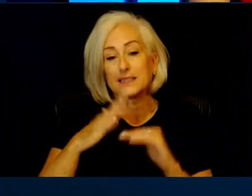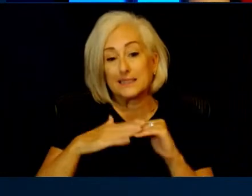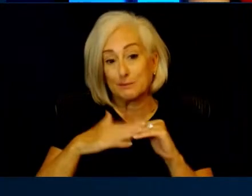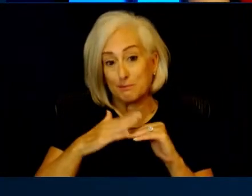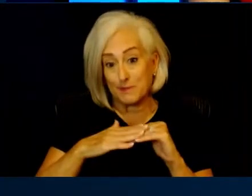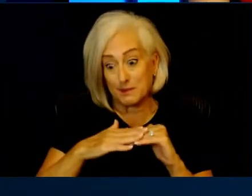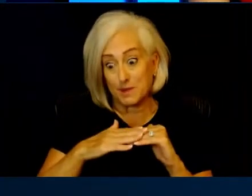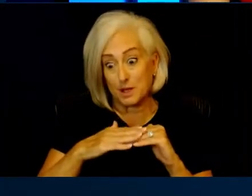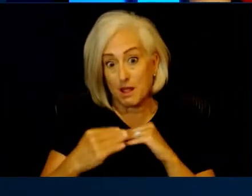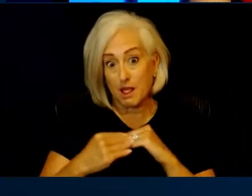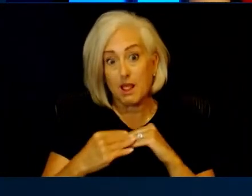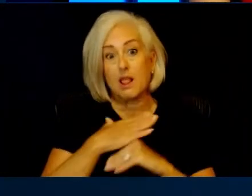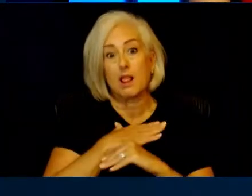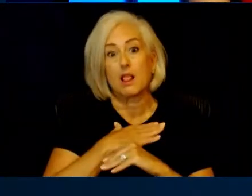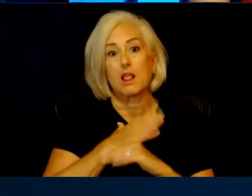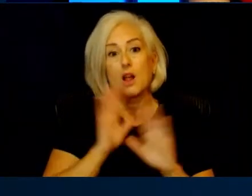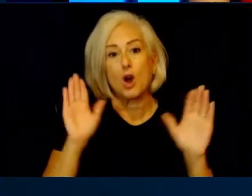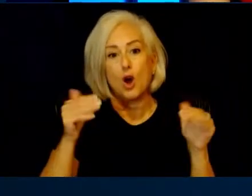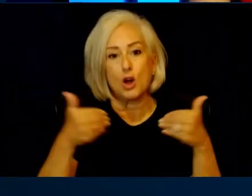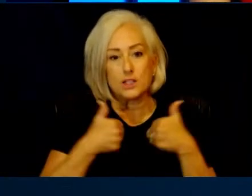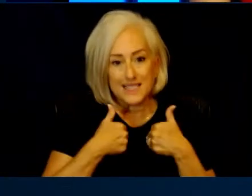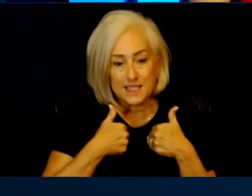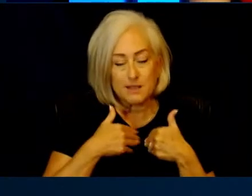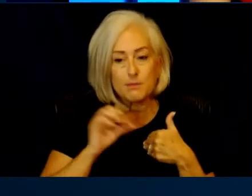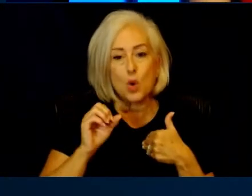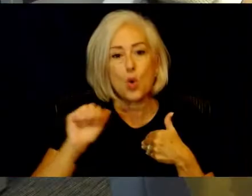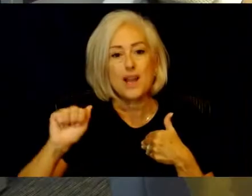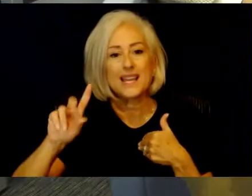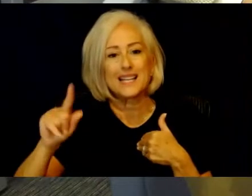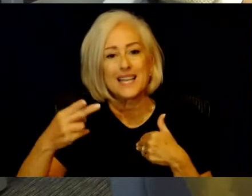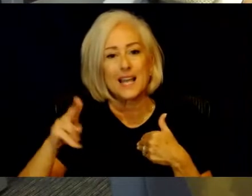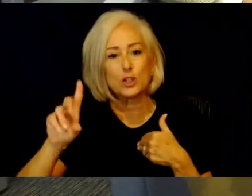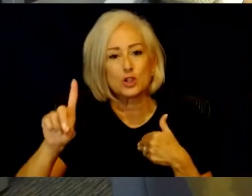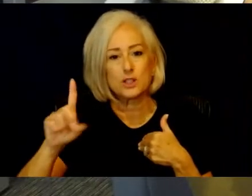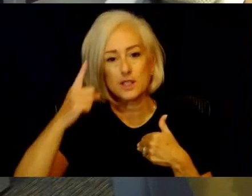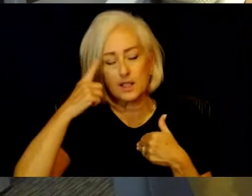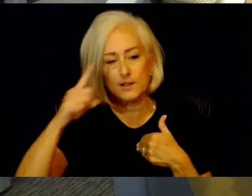or autism among little kids?